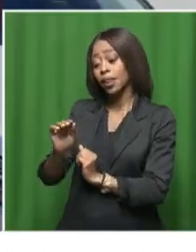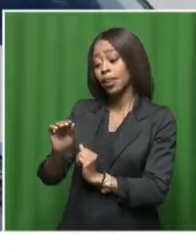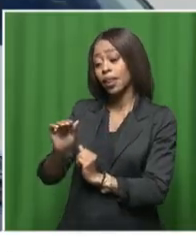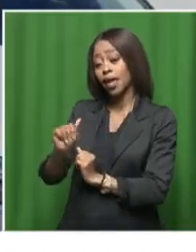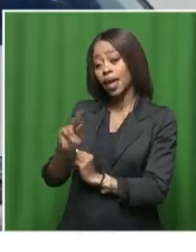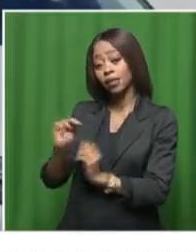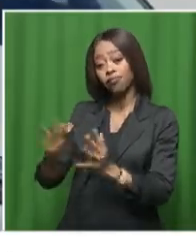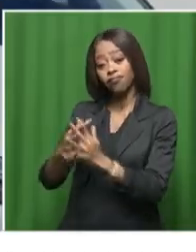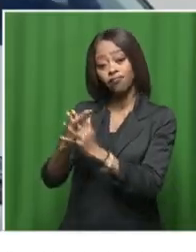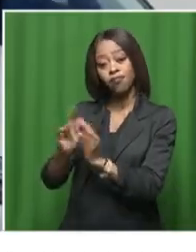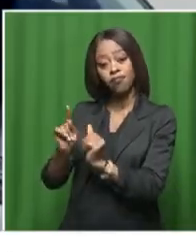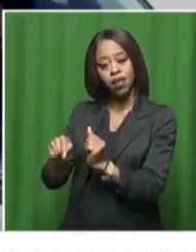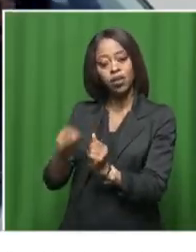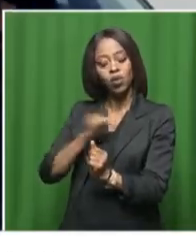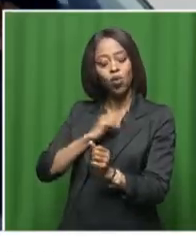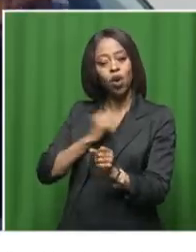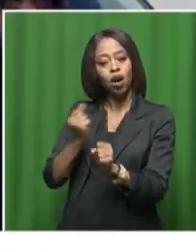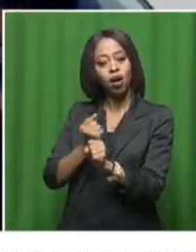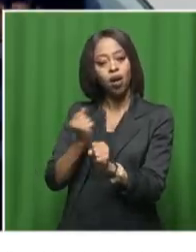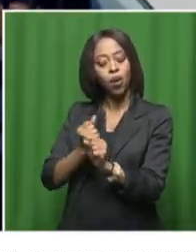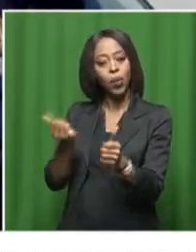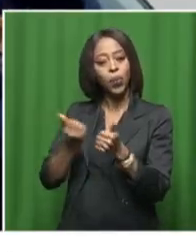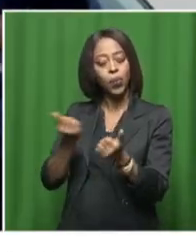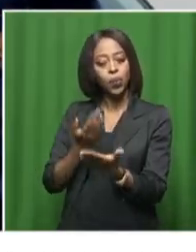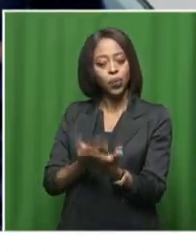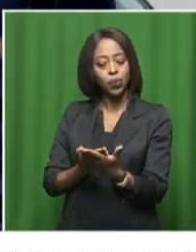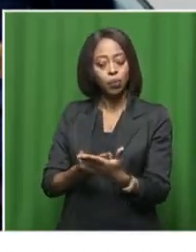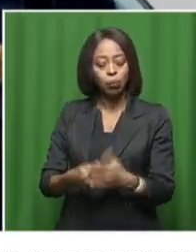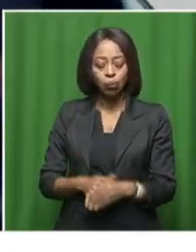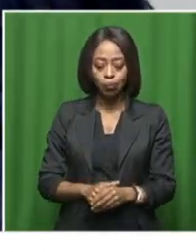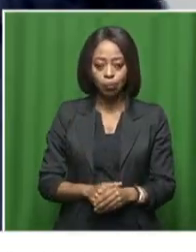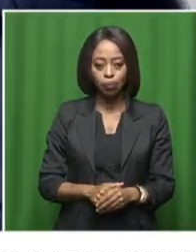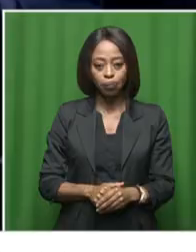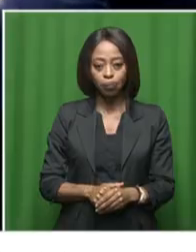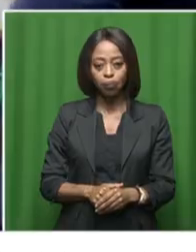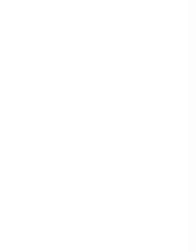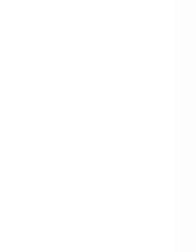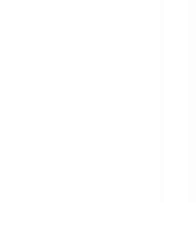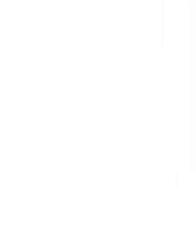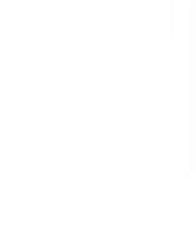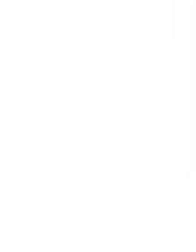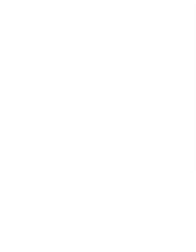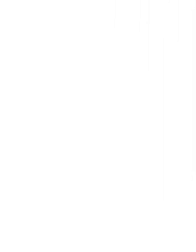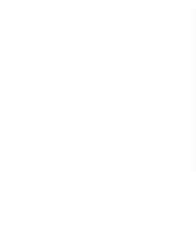in order to fulfill its mandate. Vanessa Puna, SABC News, Langa.